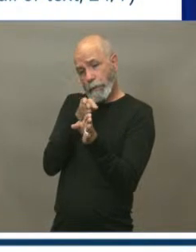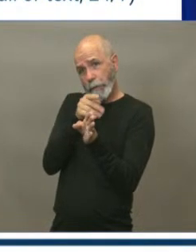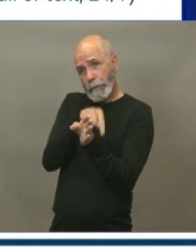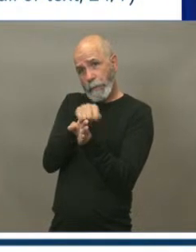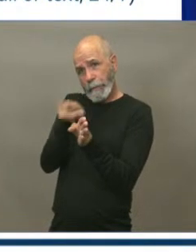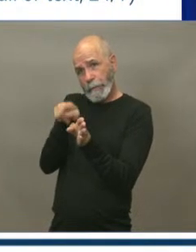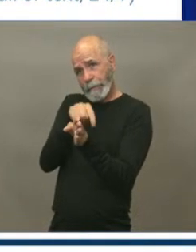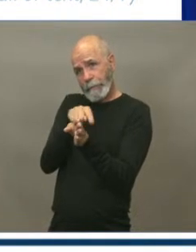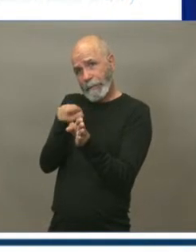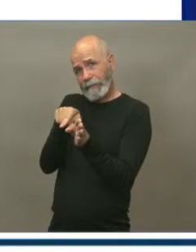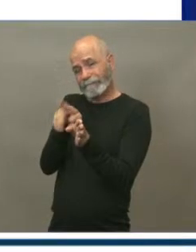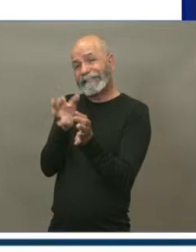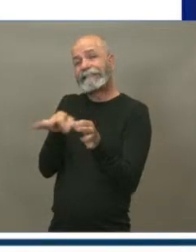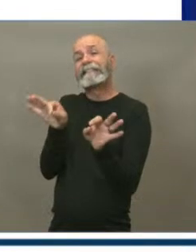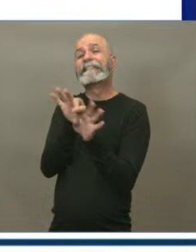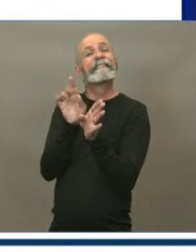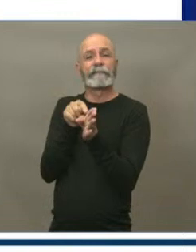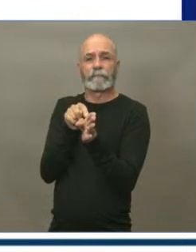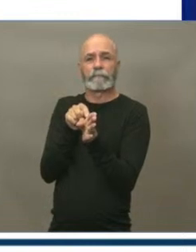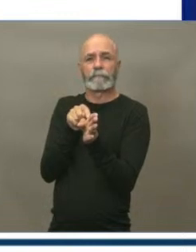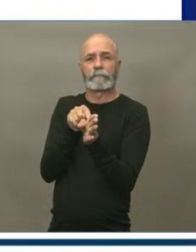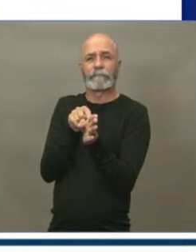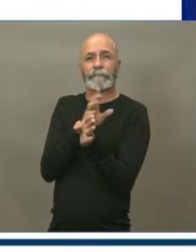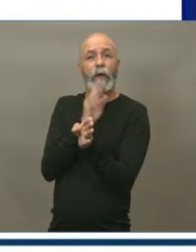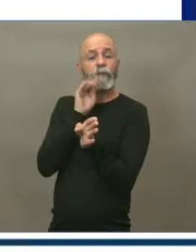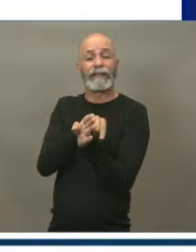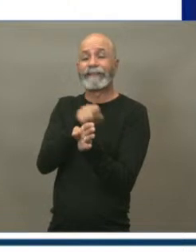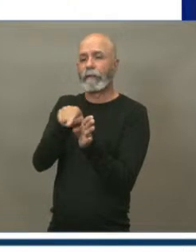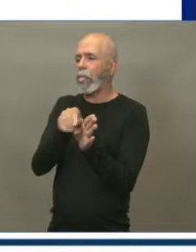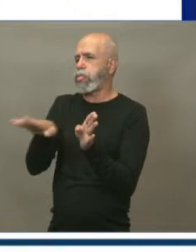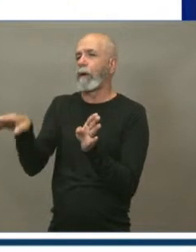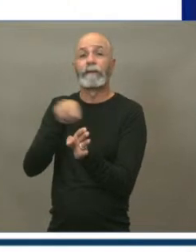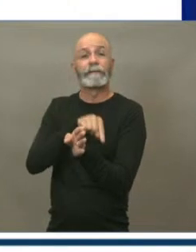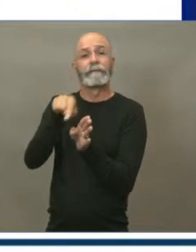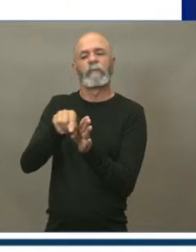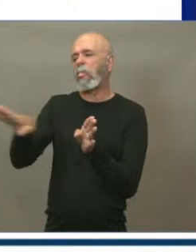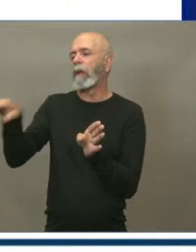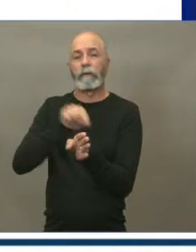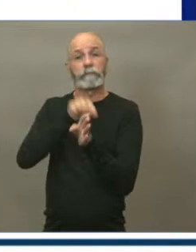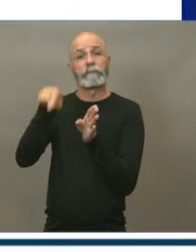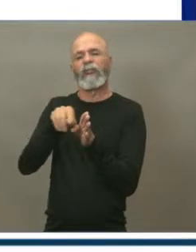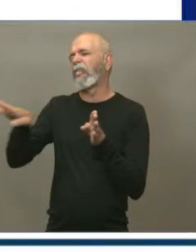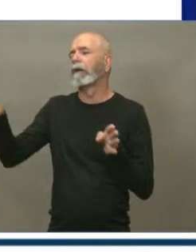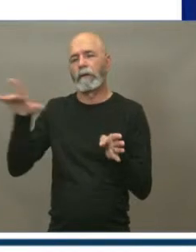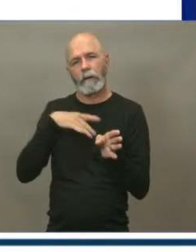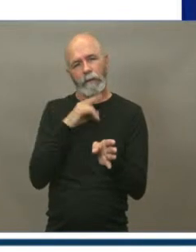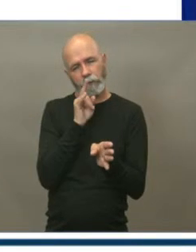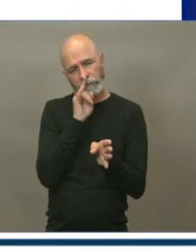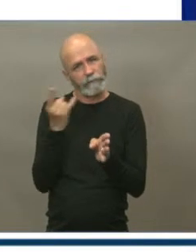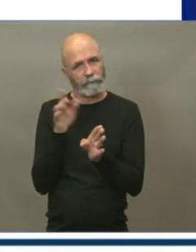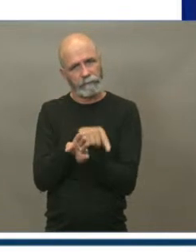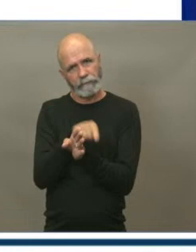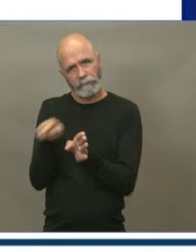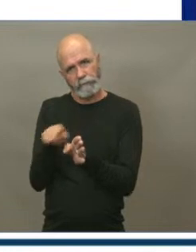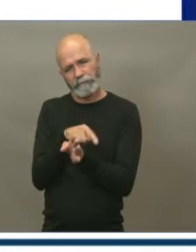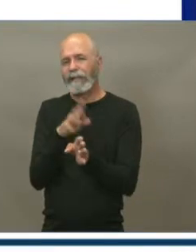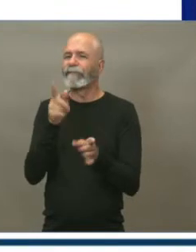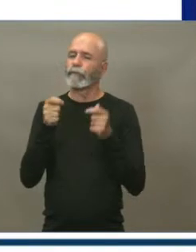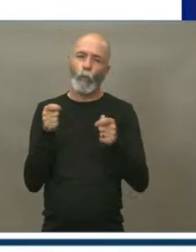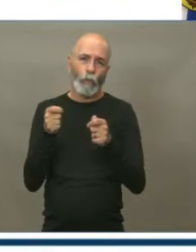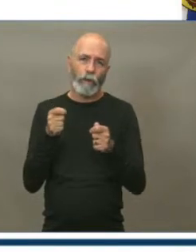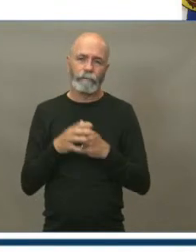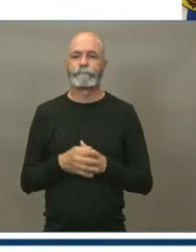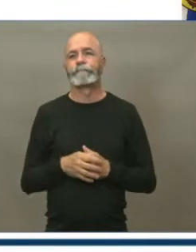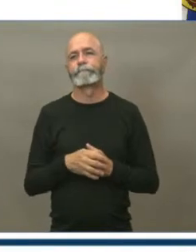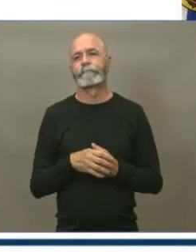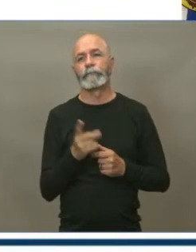imperative piece to make sure that we're not bringing in any more cases while we're trying to control the cases that we have now. So what